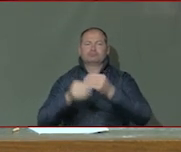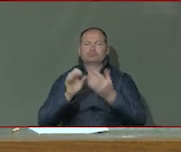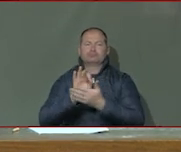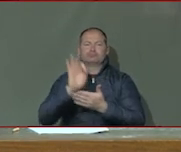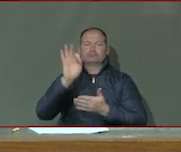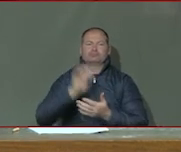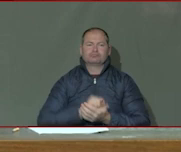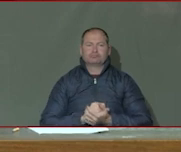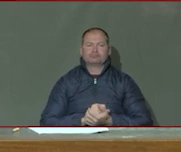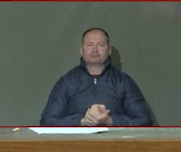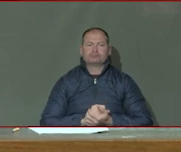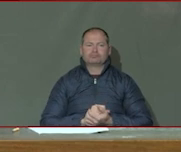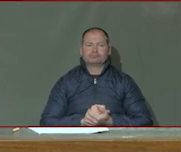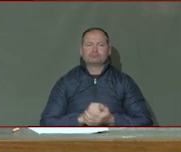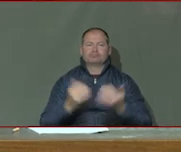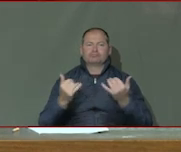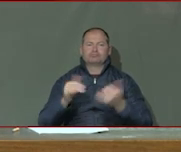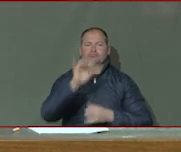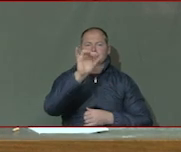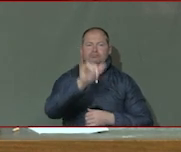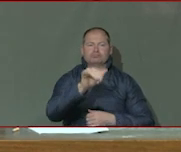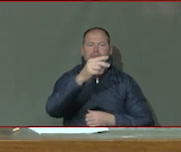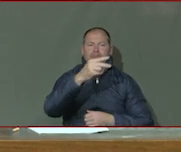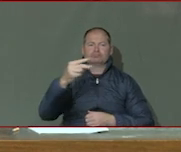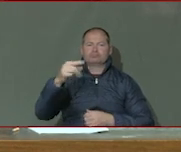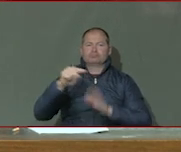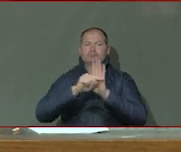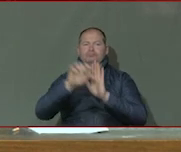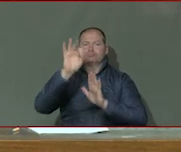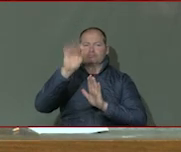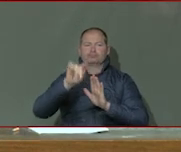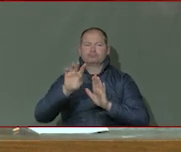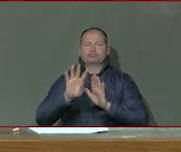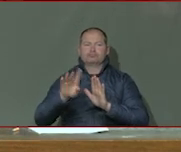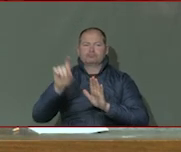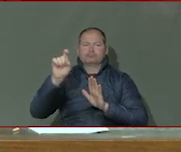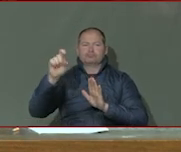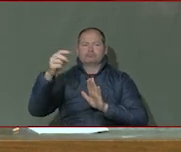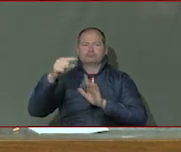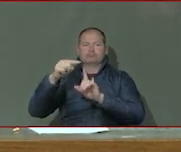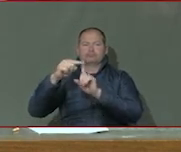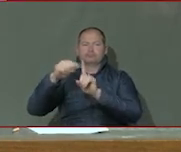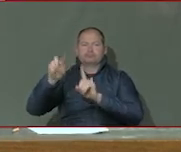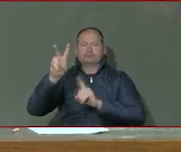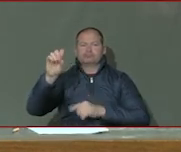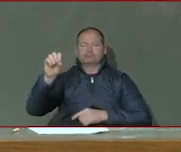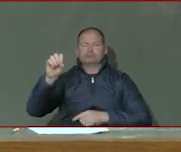is equal to negative 3 over 4x plus 20.5. Right, people, are you with